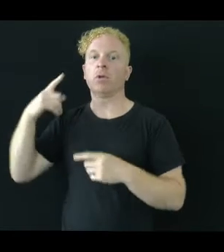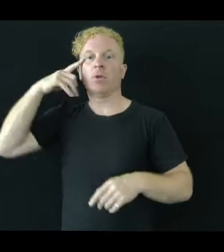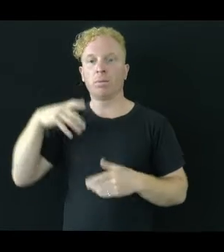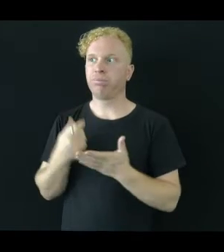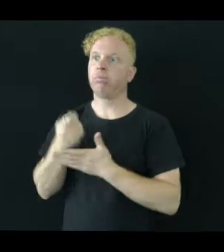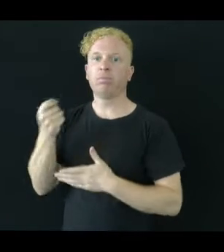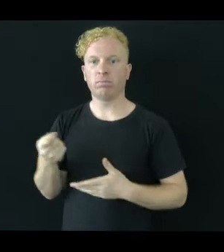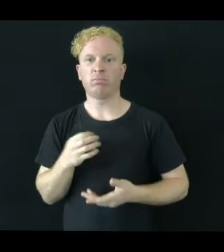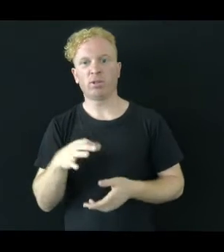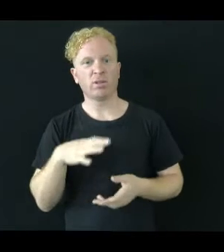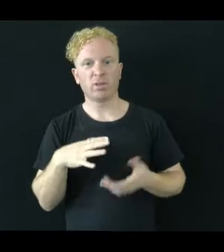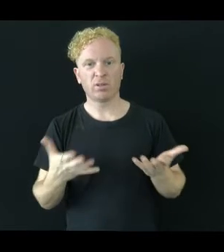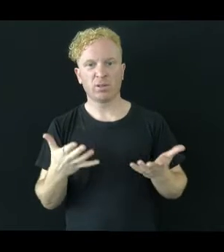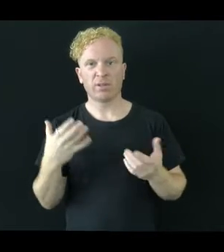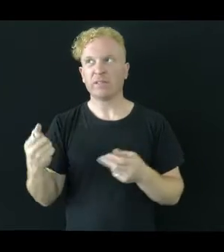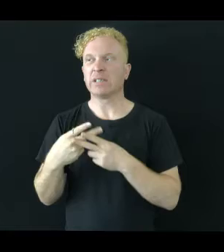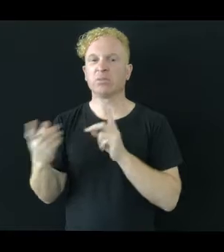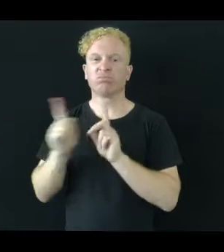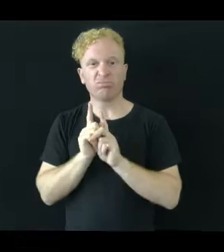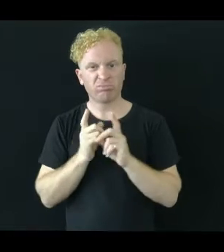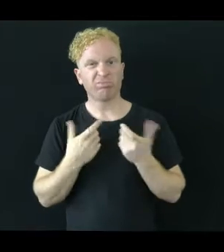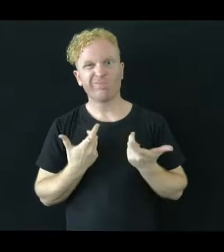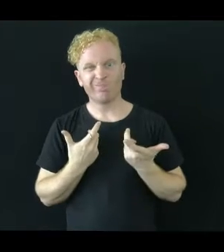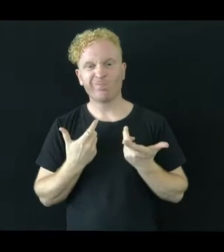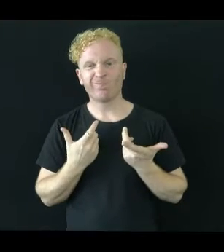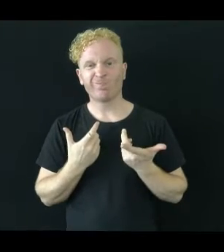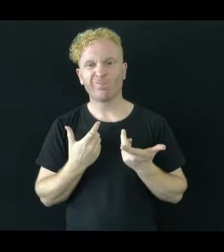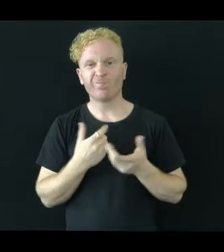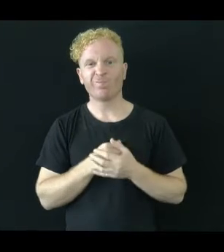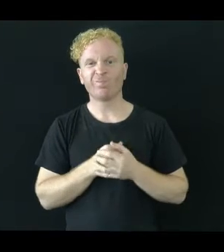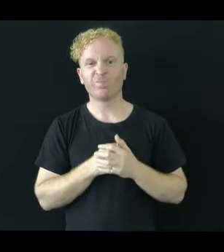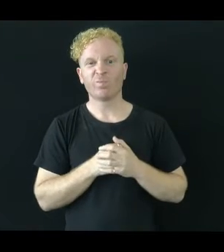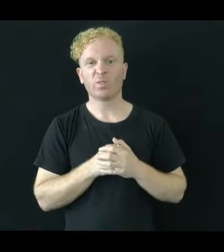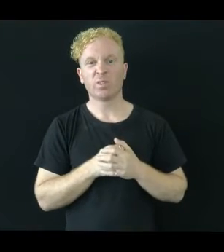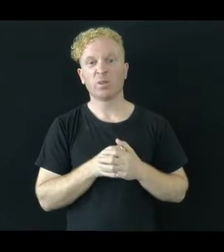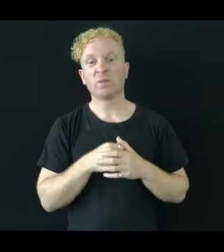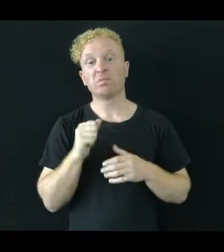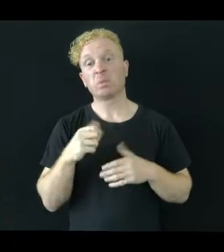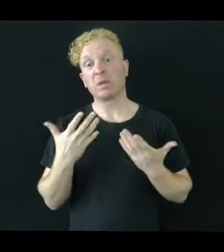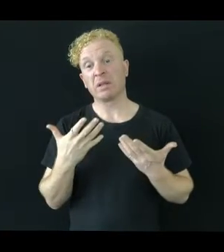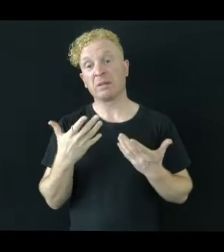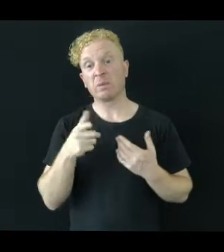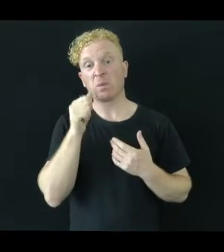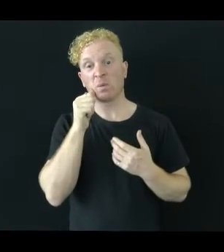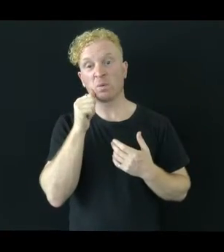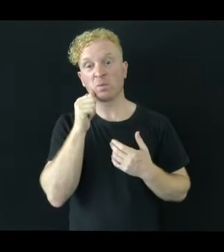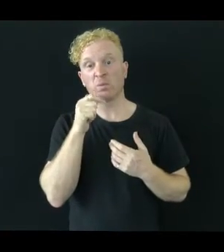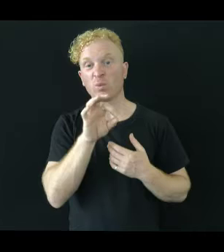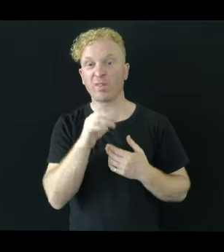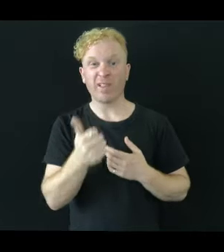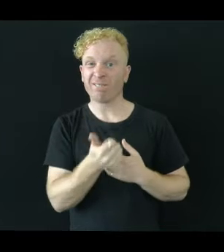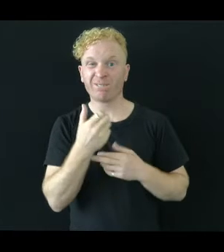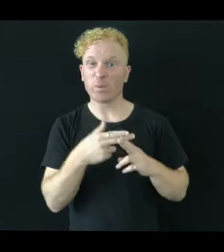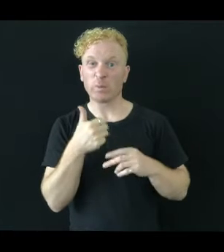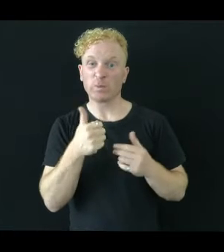have sex workers to have sex with Yeah, you? it's like, well, you're not good